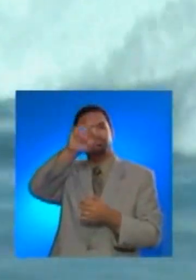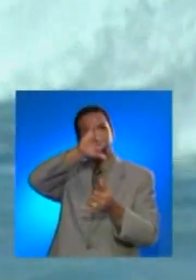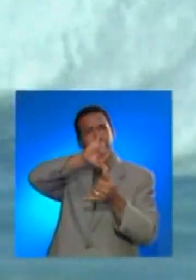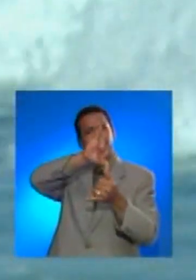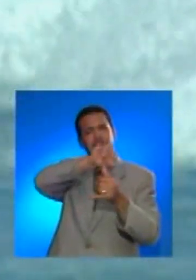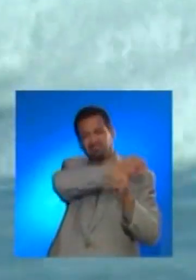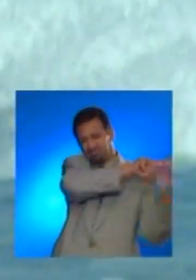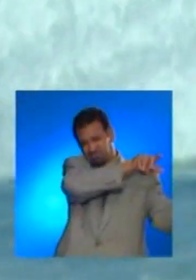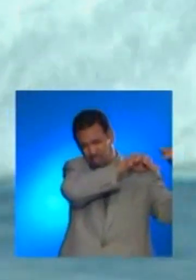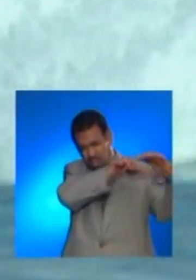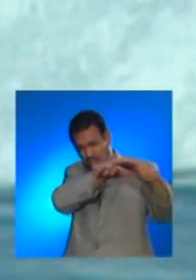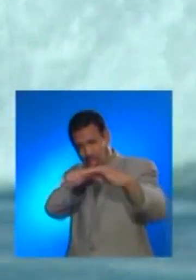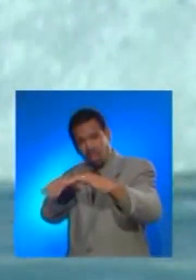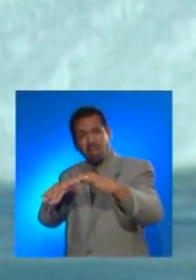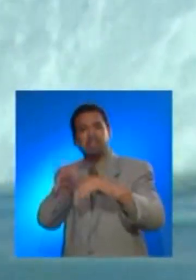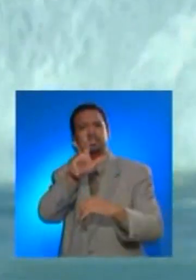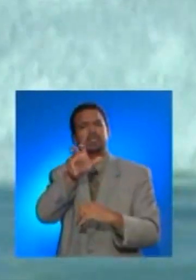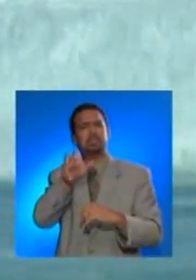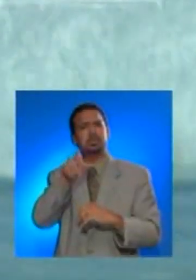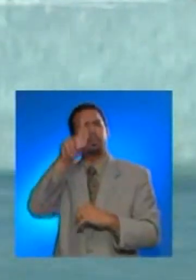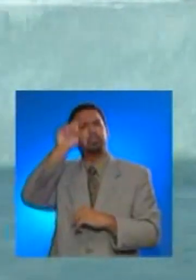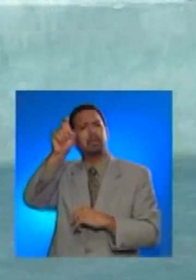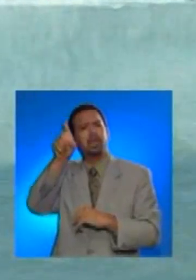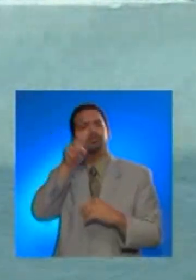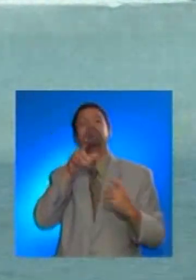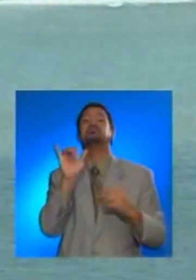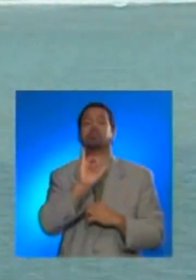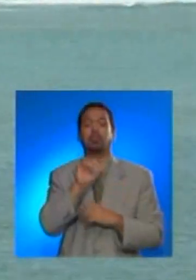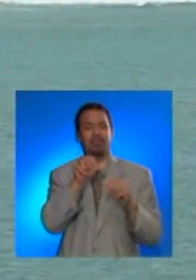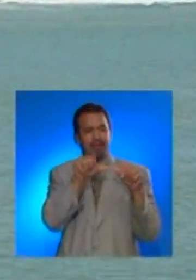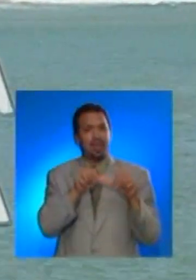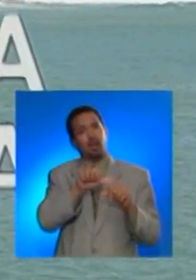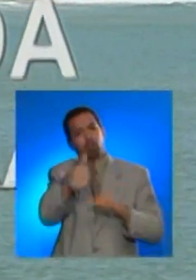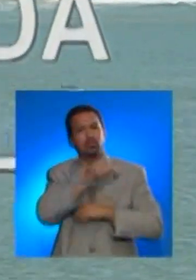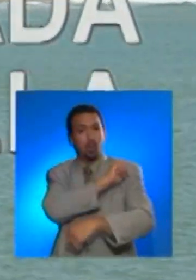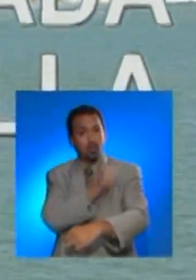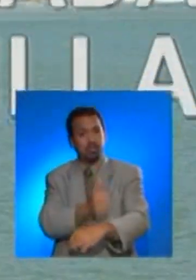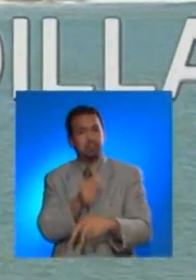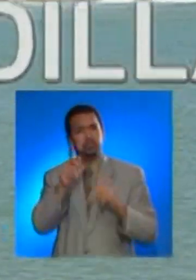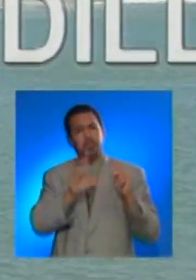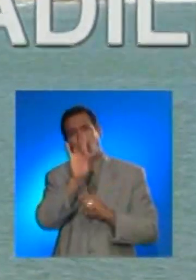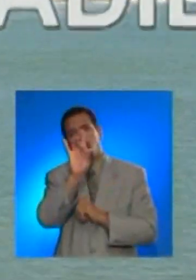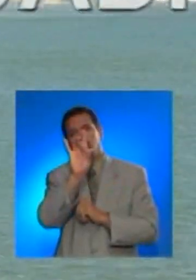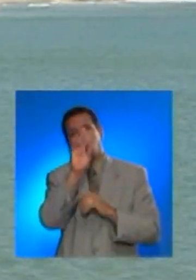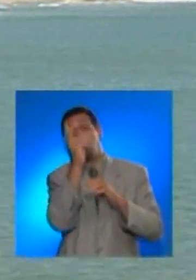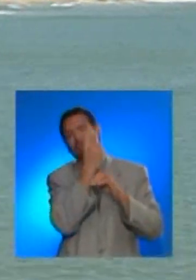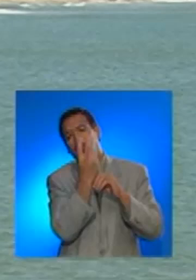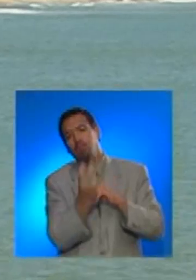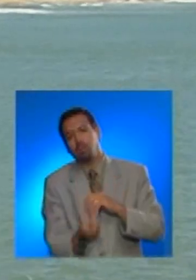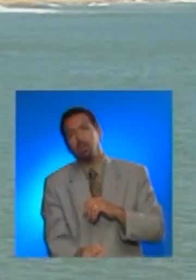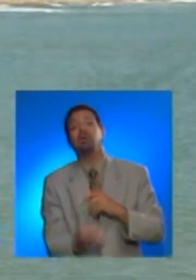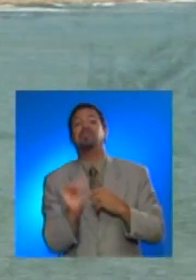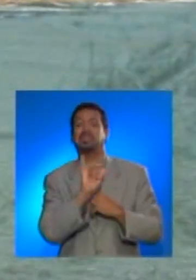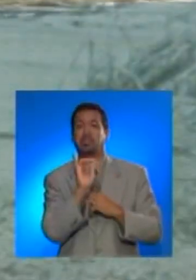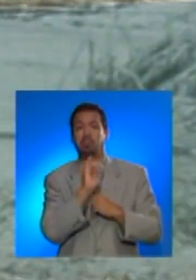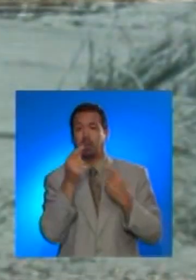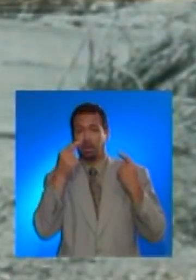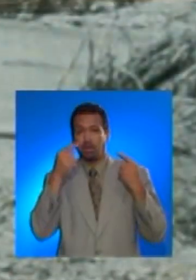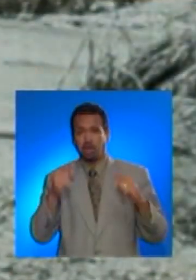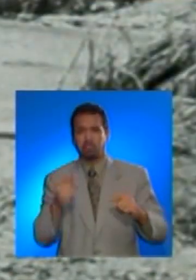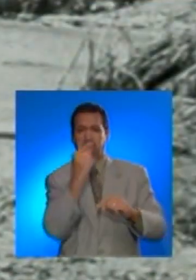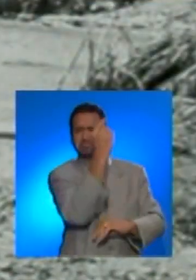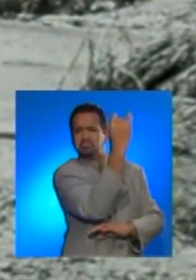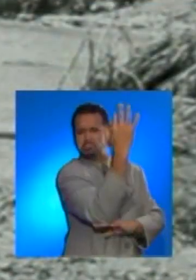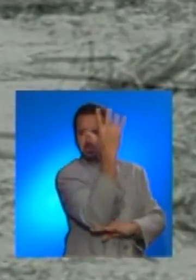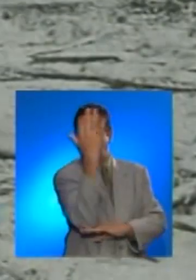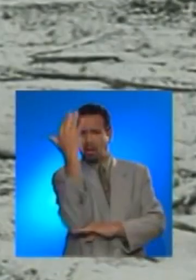20-foot wave, reaching up to 300 feet inland. At Punta Agujerada, also in Aguadilla, 8 people drowned. Hundreds